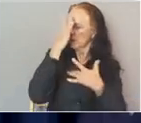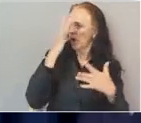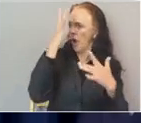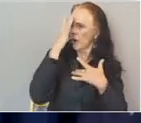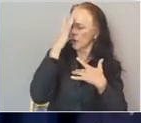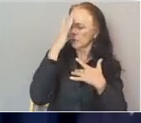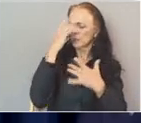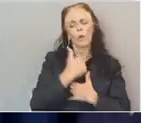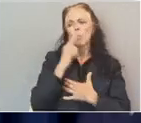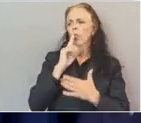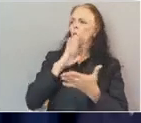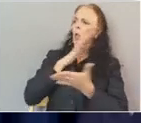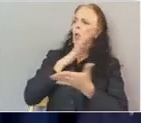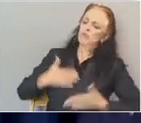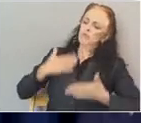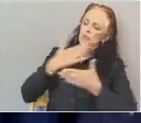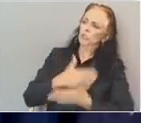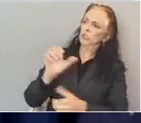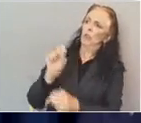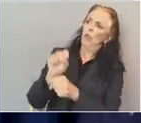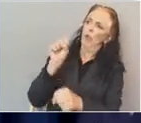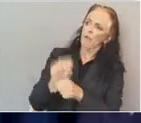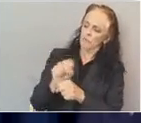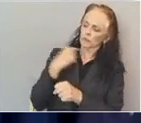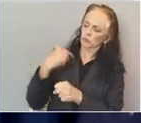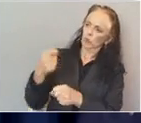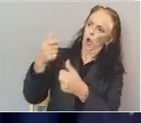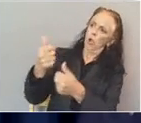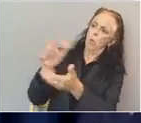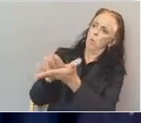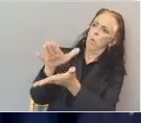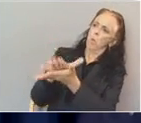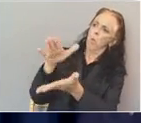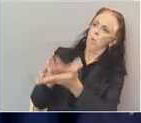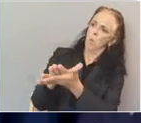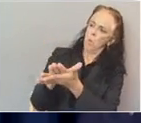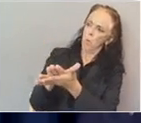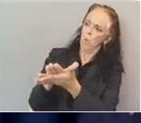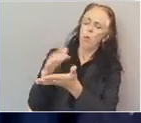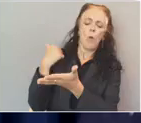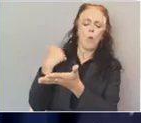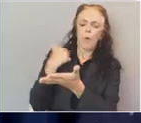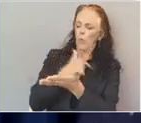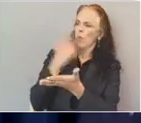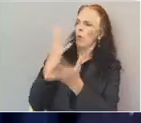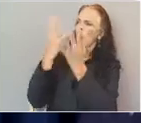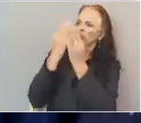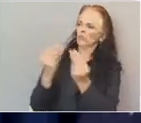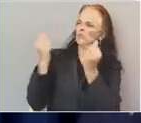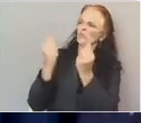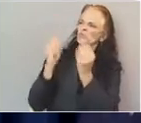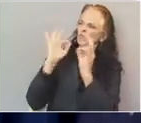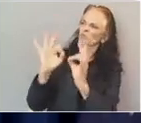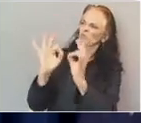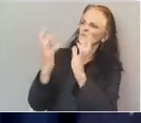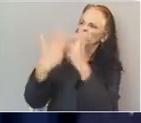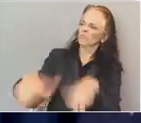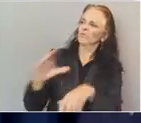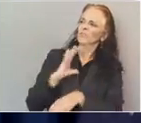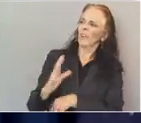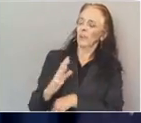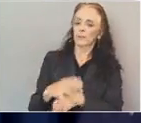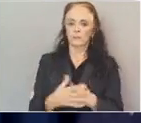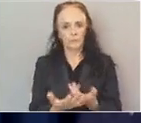greatly appreciates their efforts and transparency. It will all work out well." But they weren't